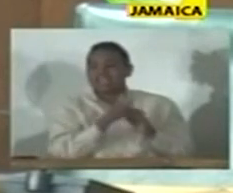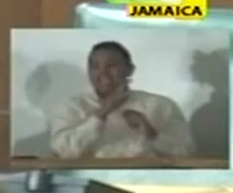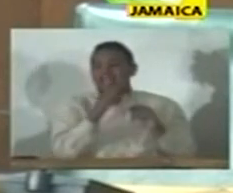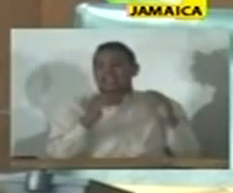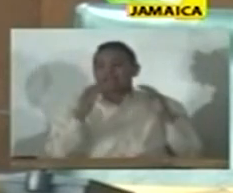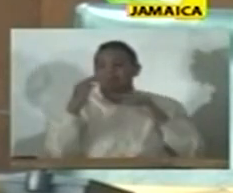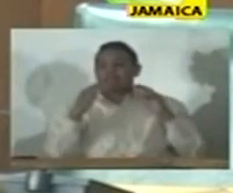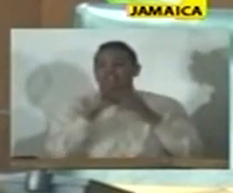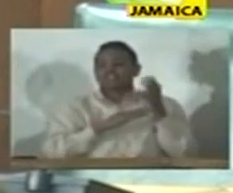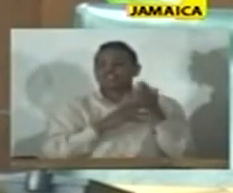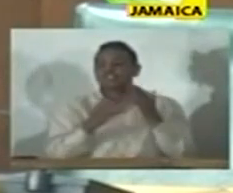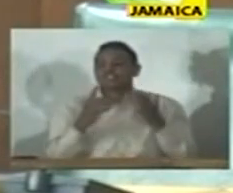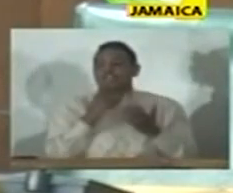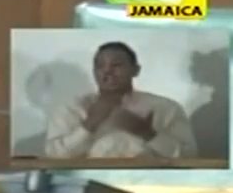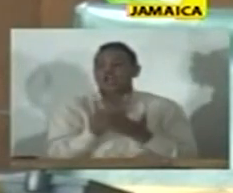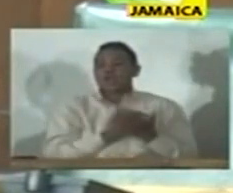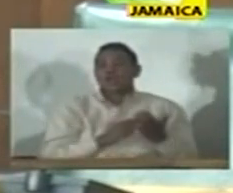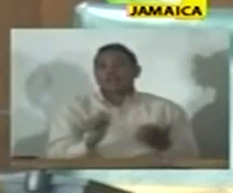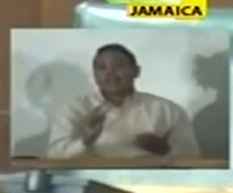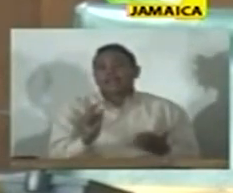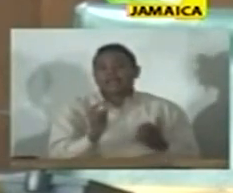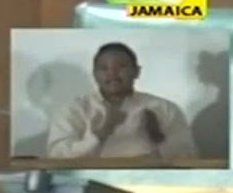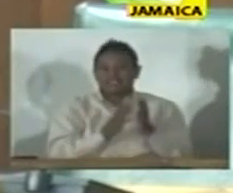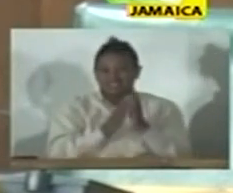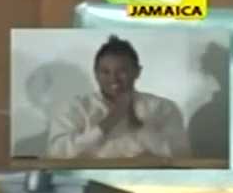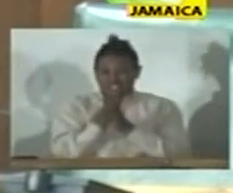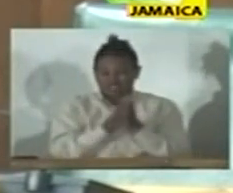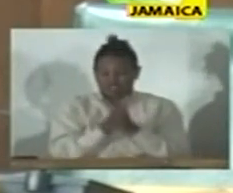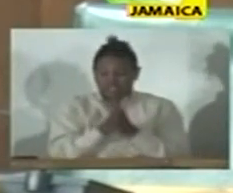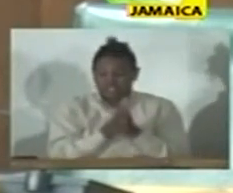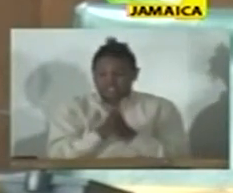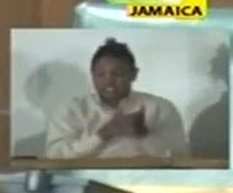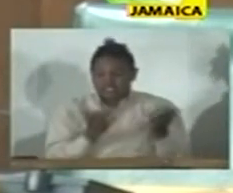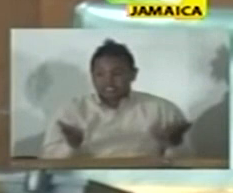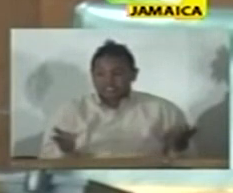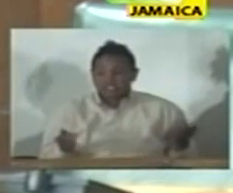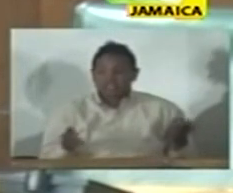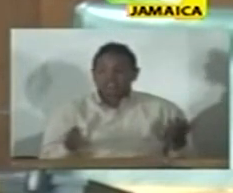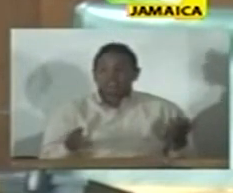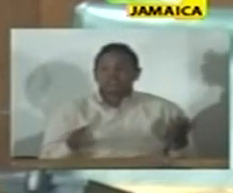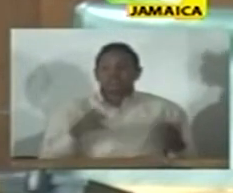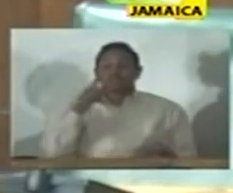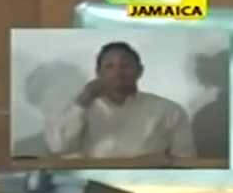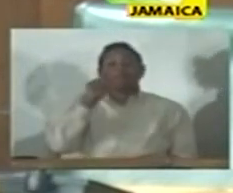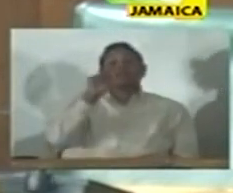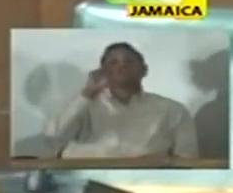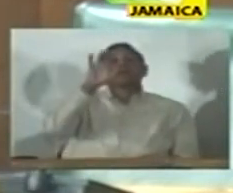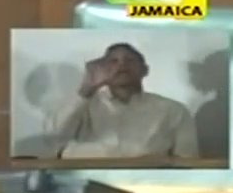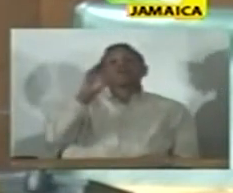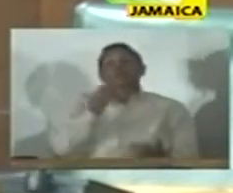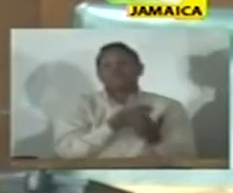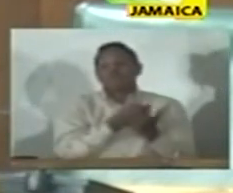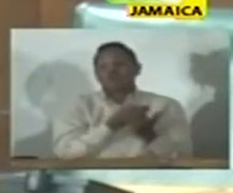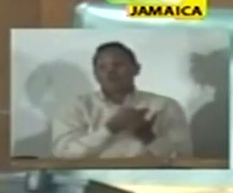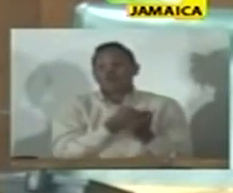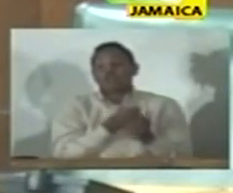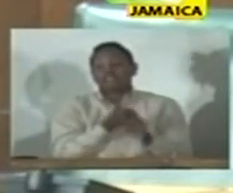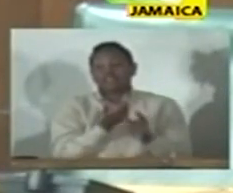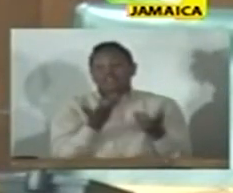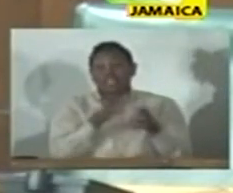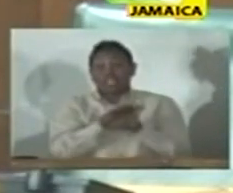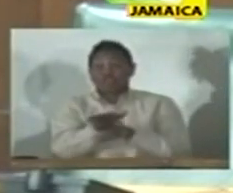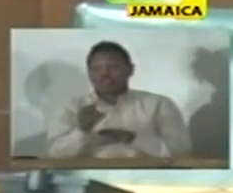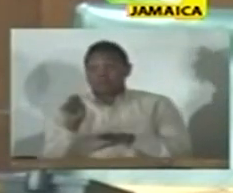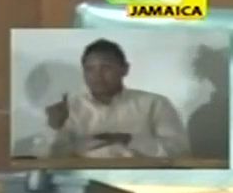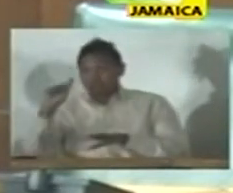sheet and is earning very little interest. This again, the Petro-Carib Fund being reintegrated in